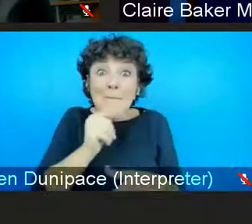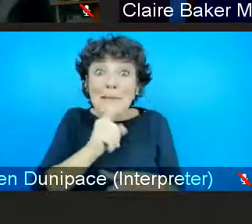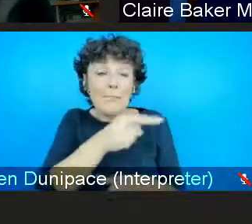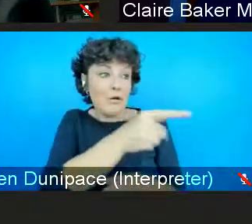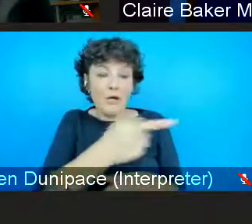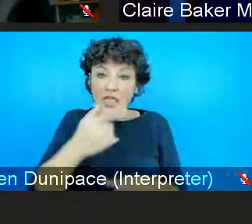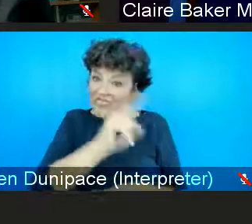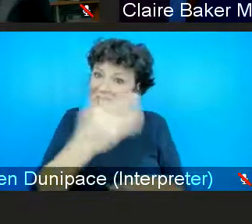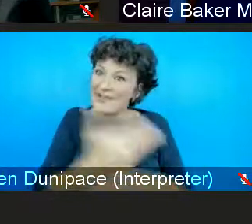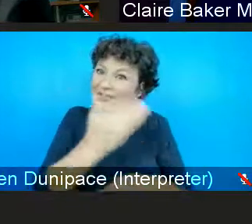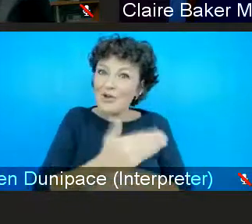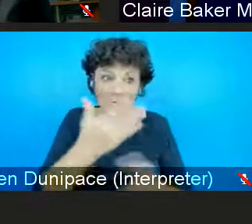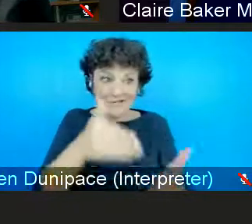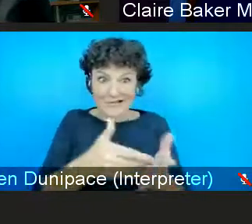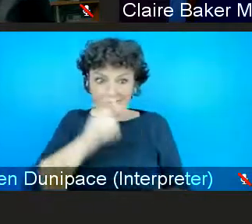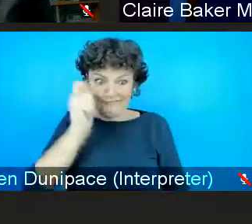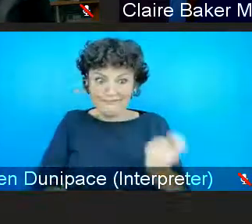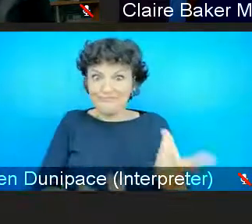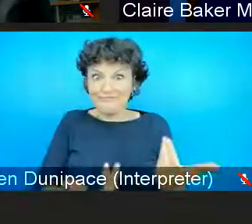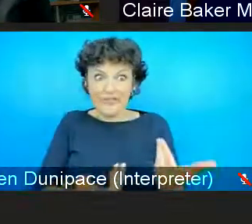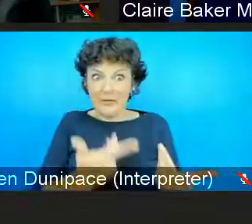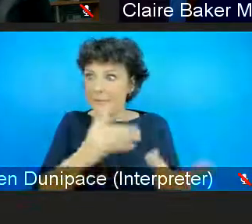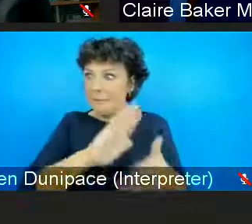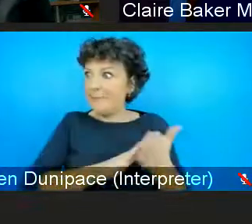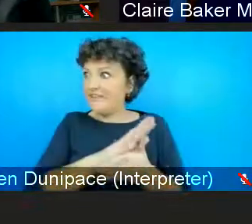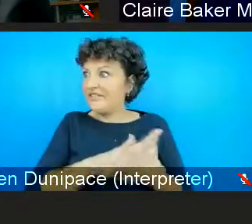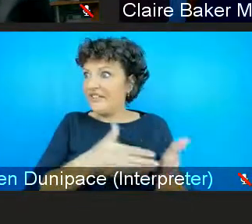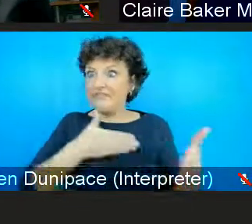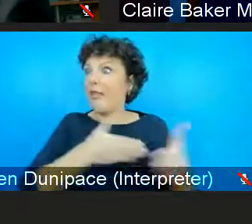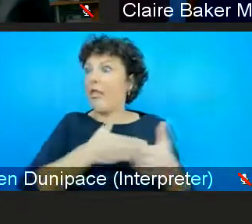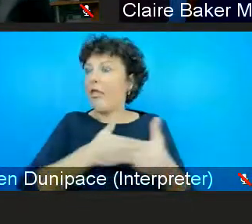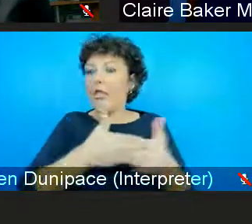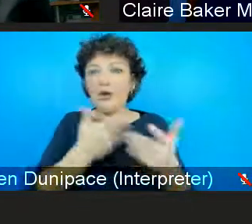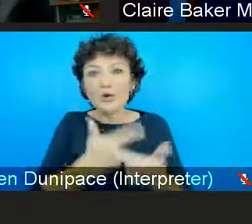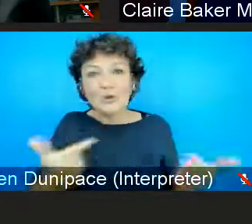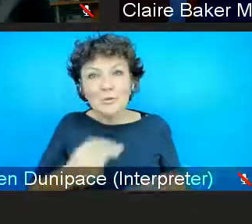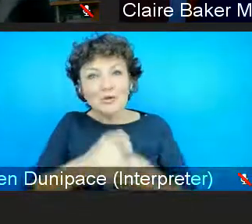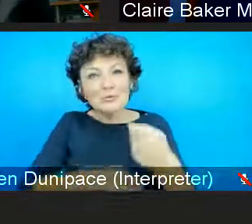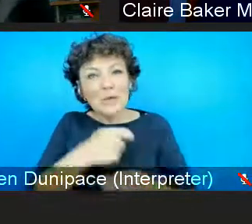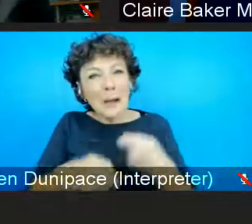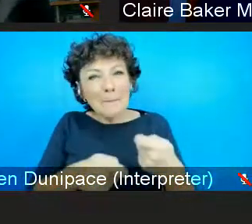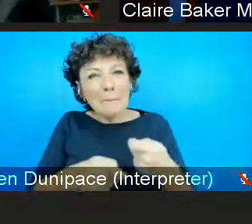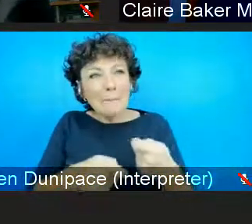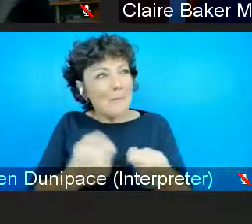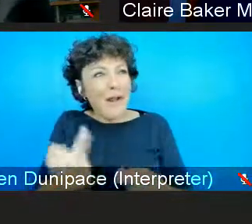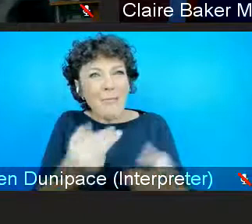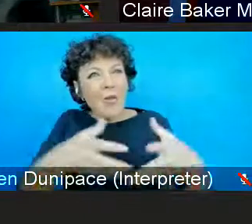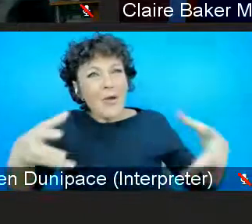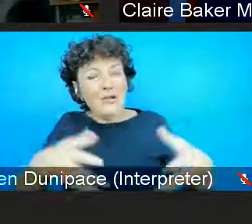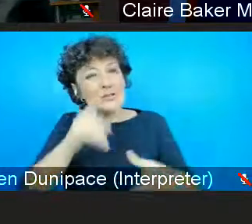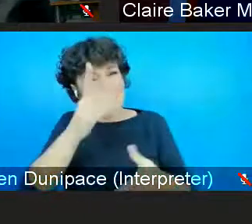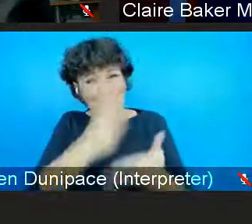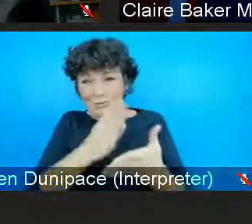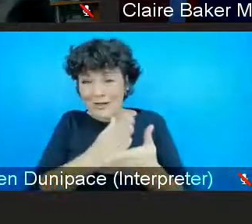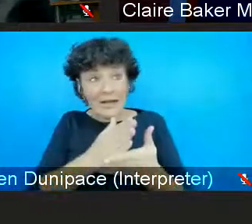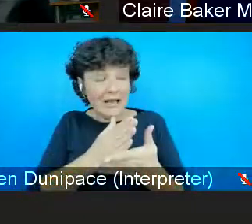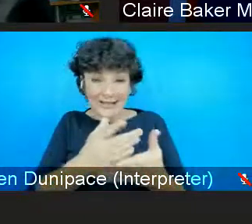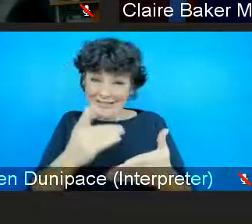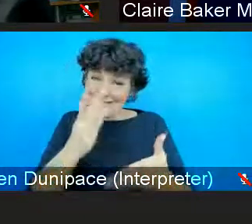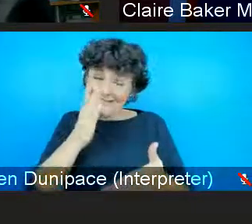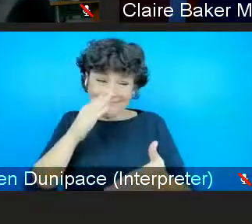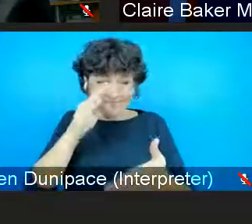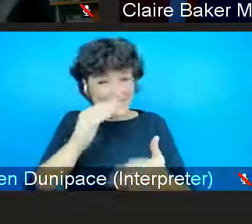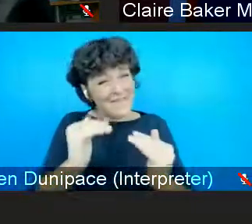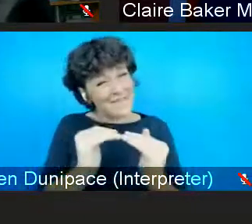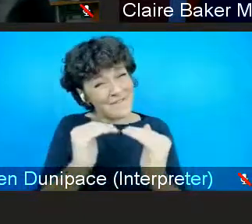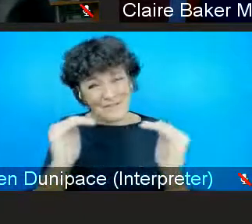or the kind of lives they live. So the fairness thing is right at the heart of it. And one other thing that I